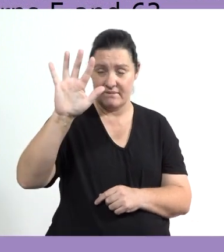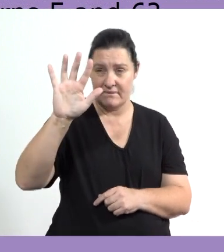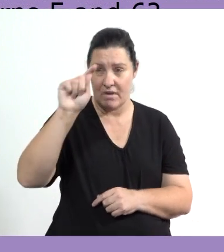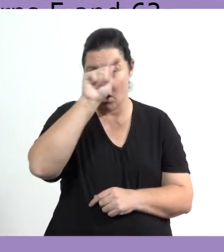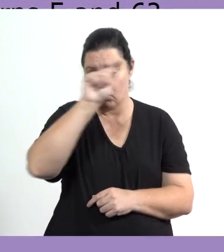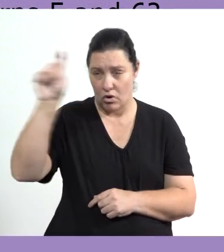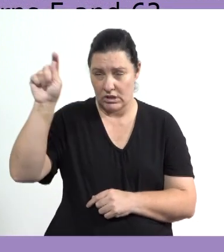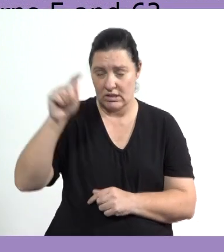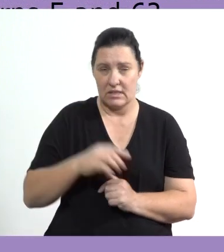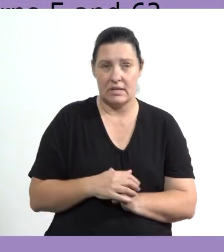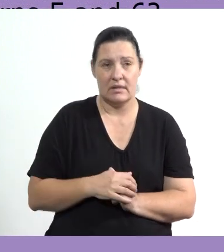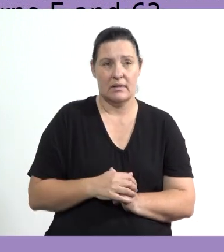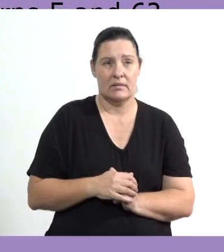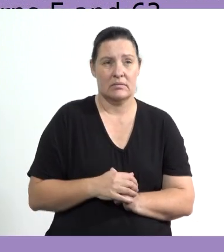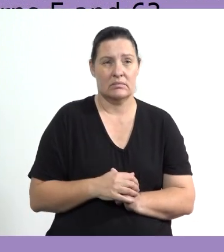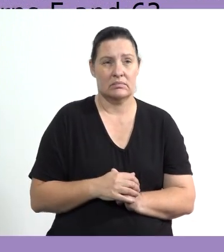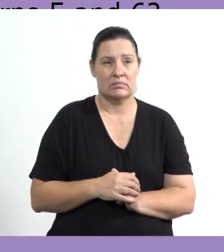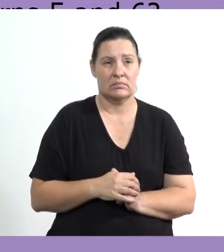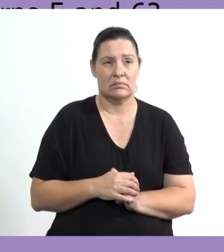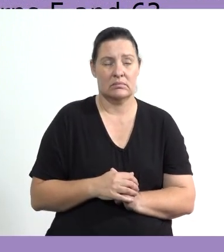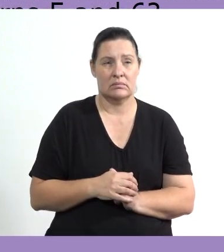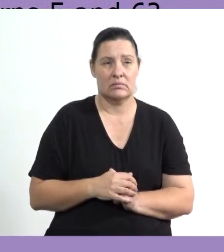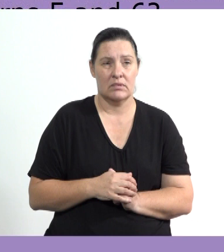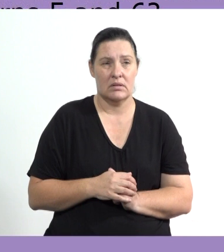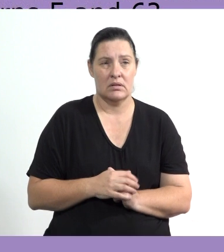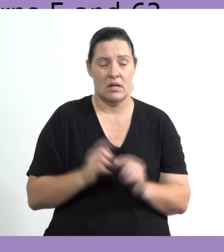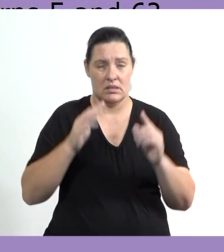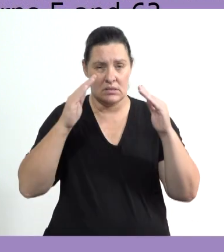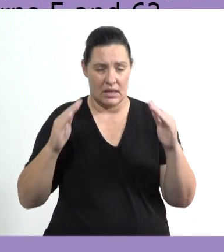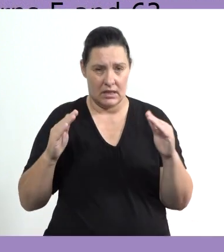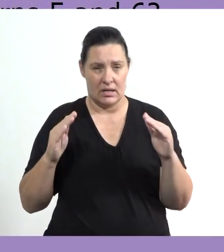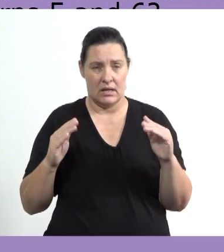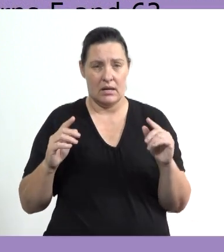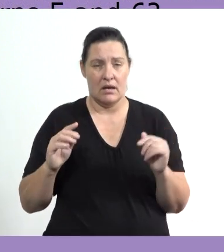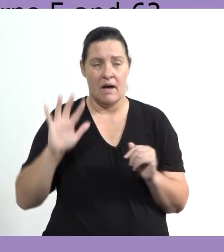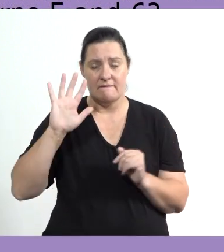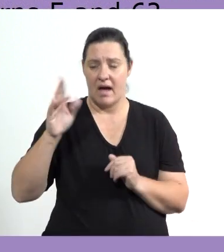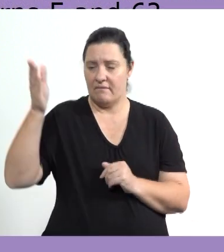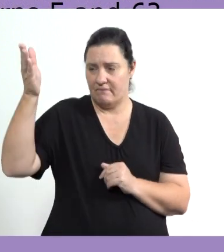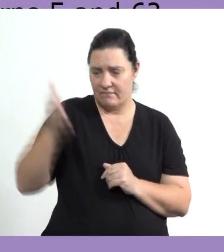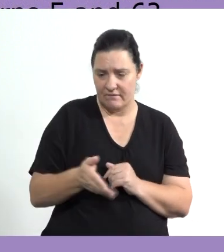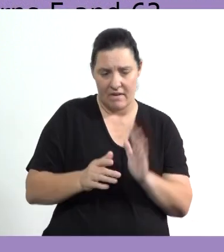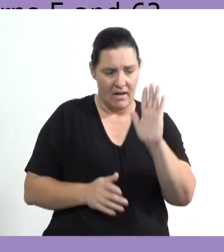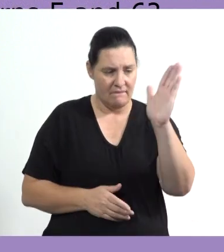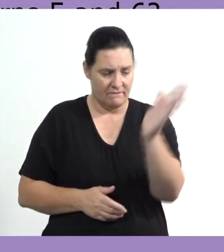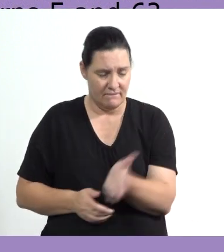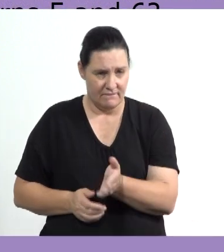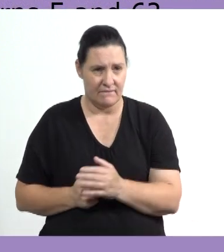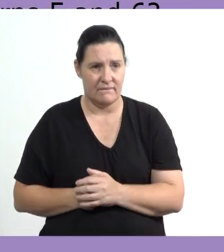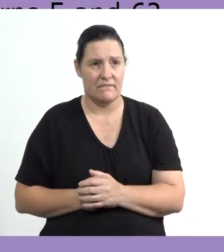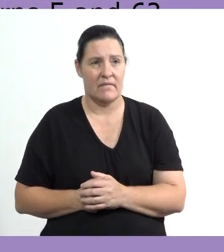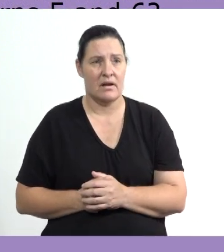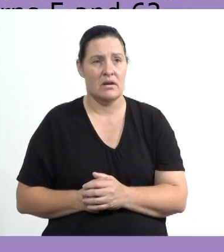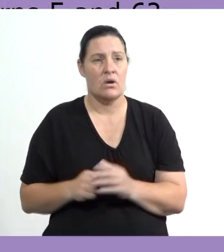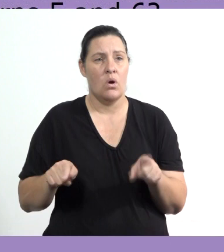5 going across. So when we look at the ones that are slanting, we have 5 going down like that.